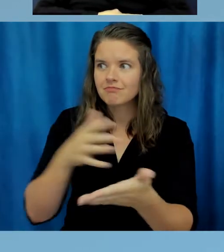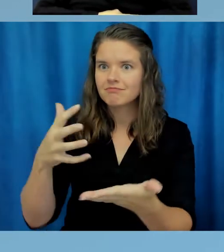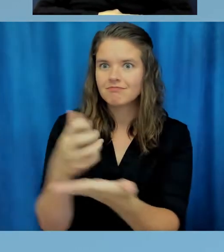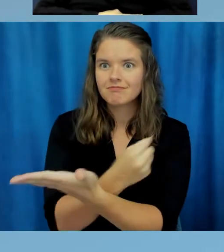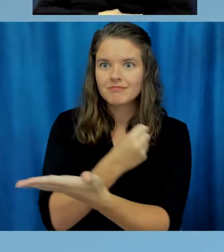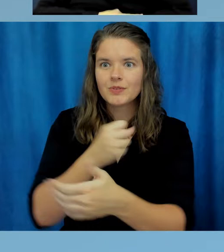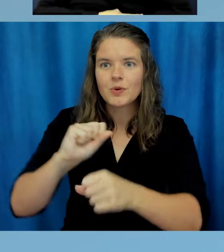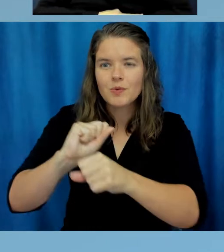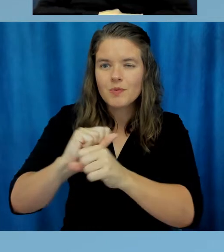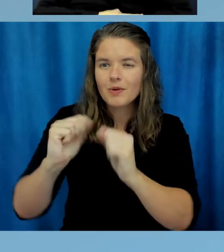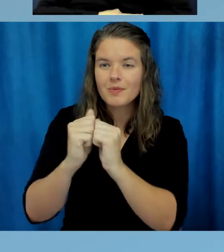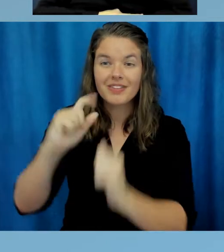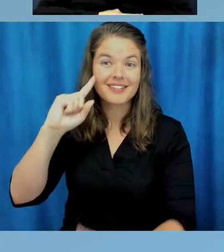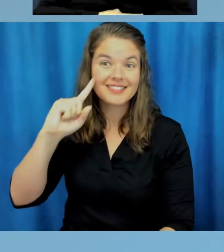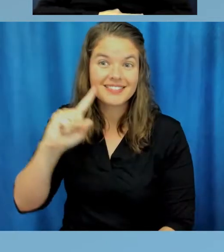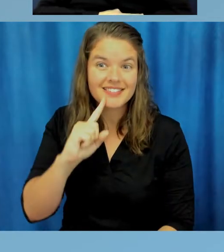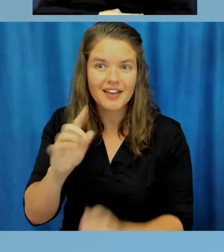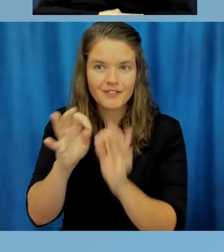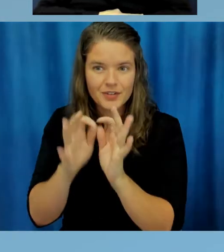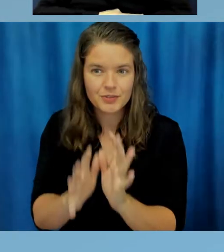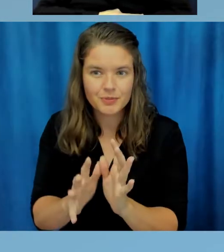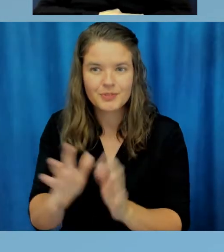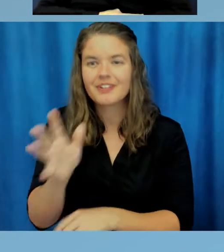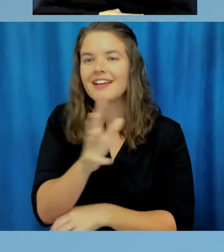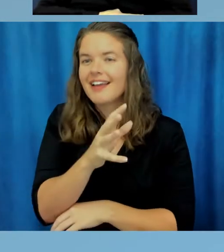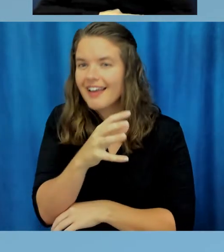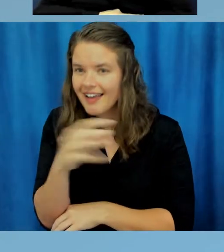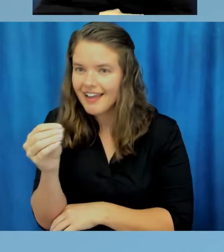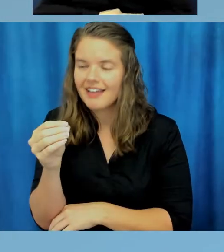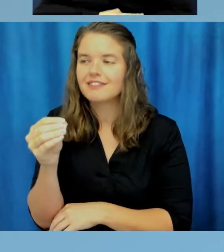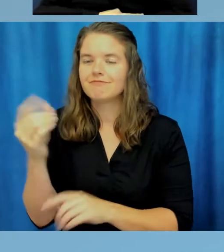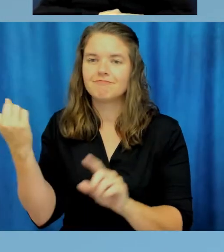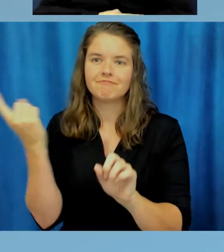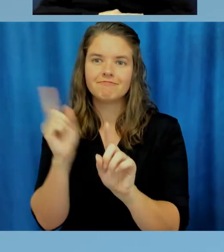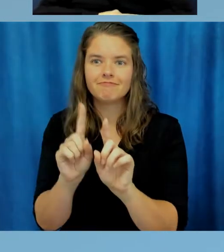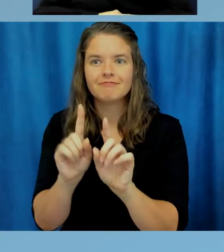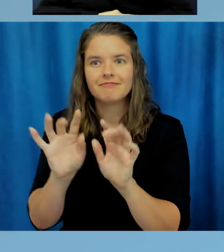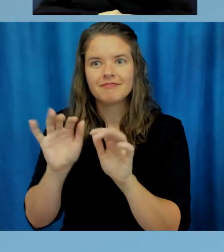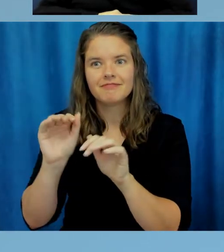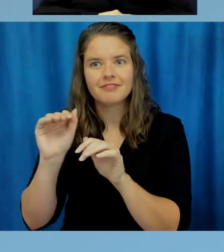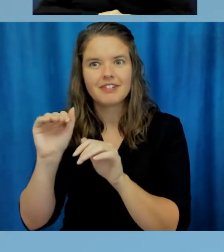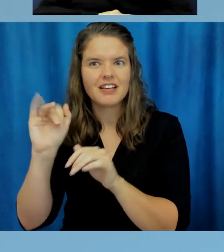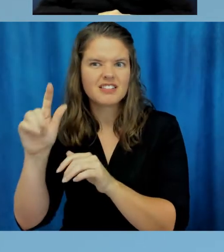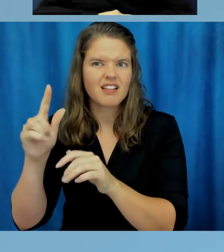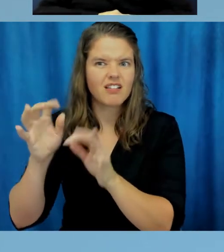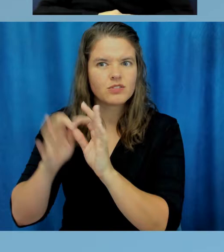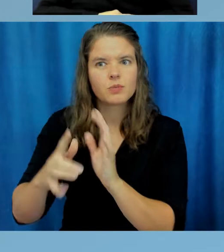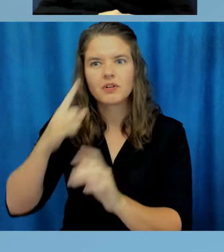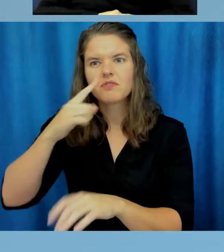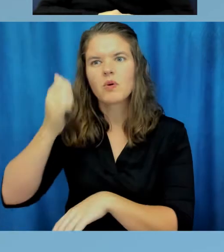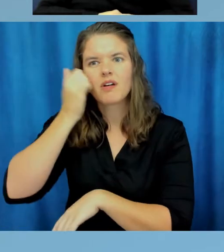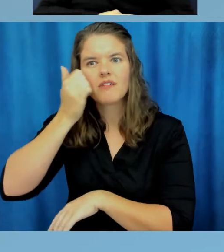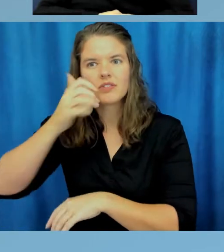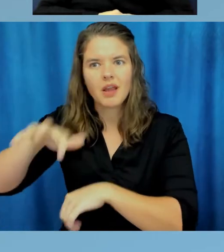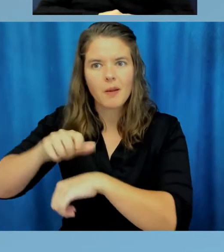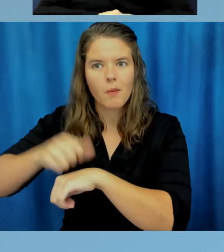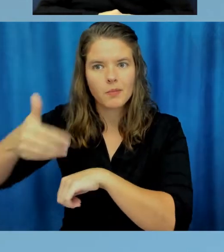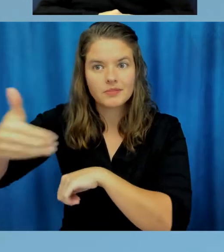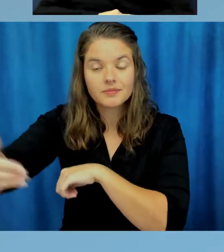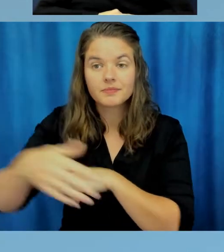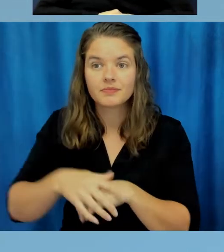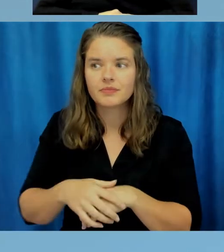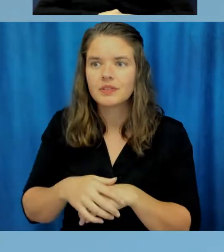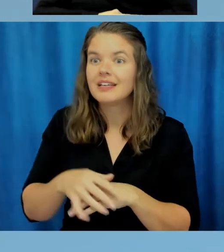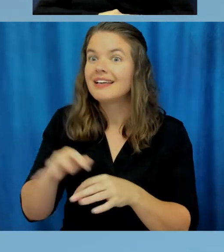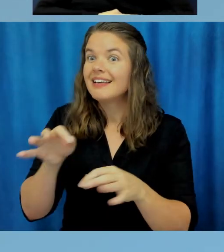work with a deaf interpreter as well as the interpreter that you use for everyday appointments.